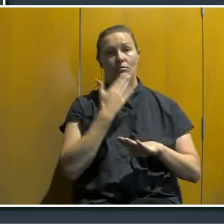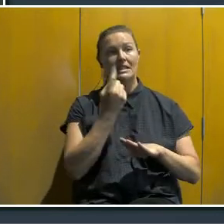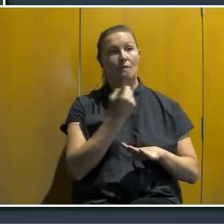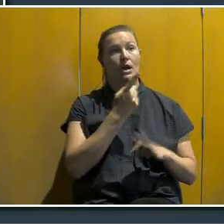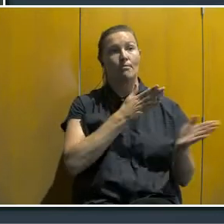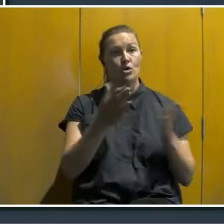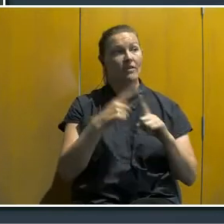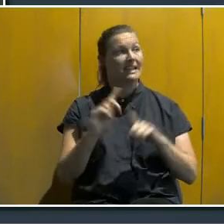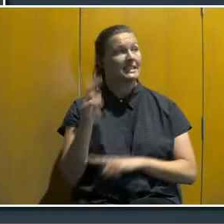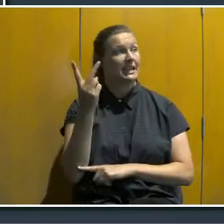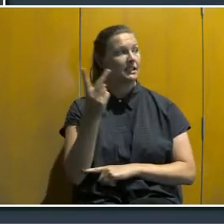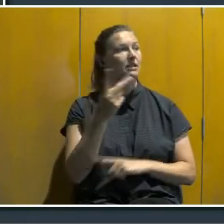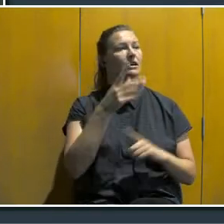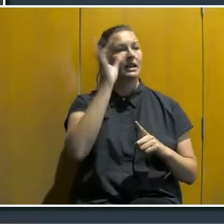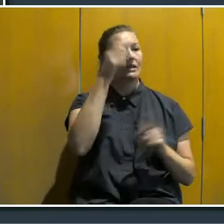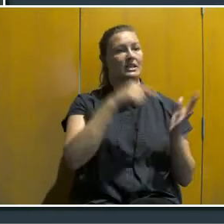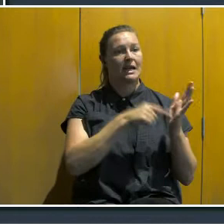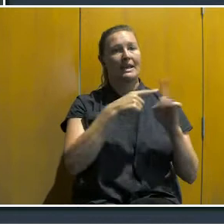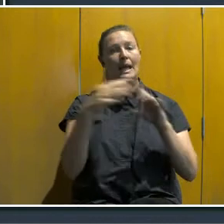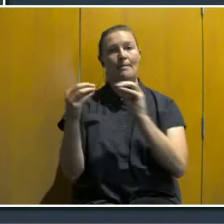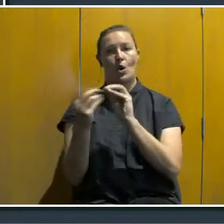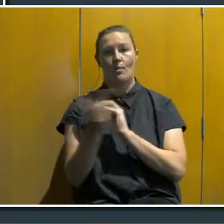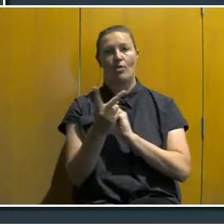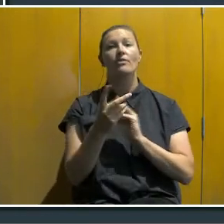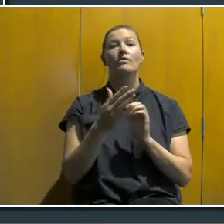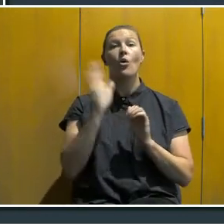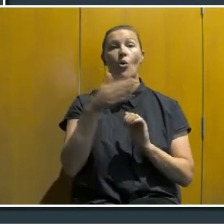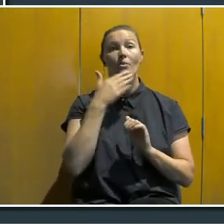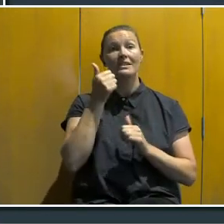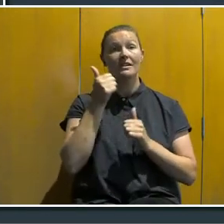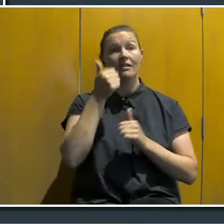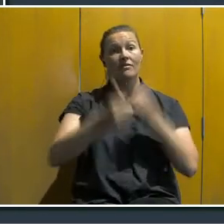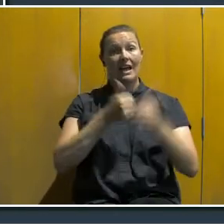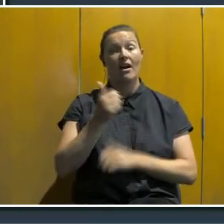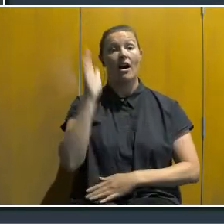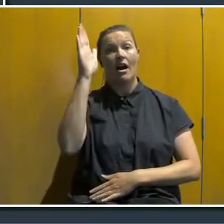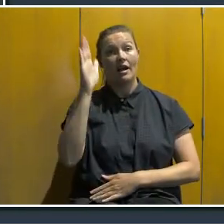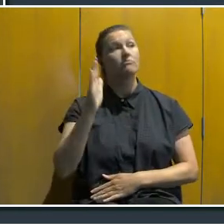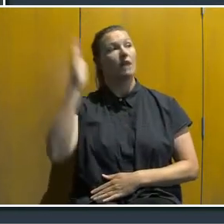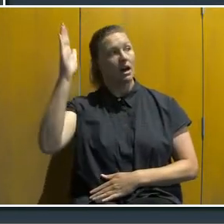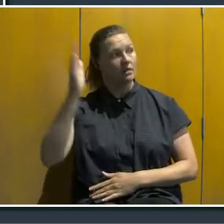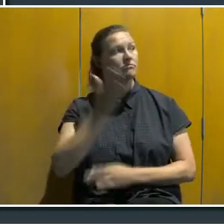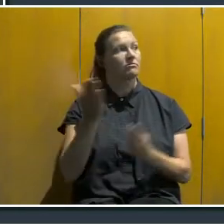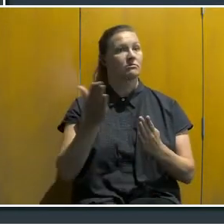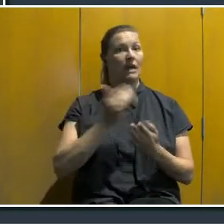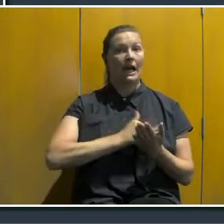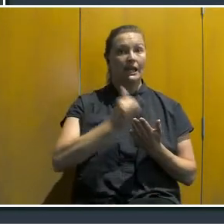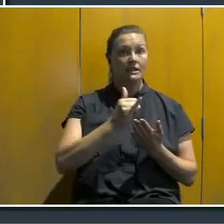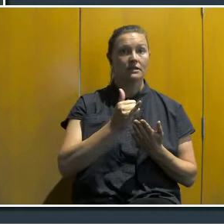please? Thank you, Councillor Tapani and Councillor Bogue. All those in favour, please say aye. Aye. Against?